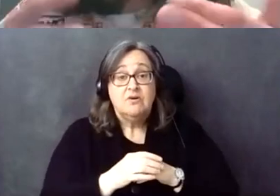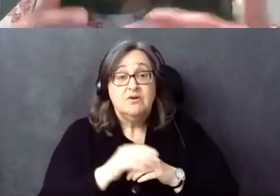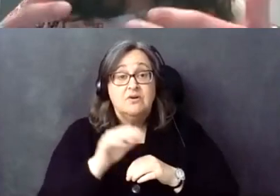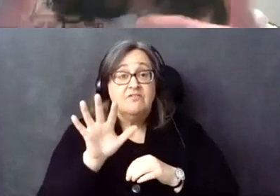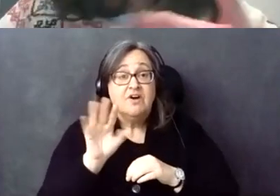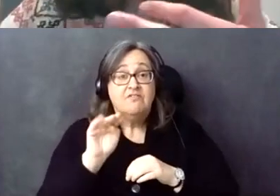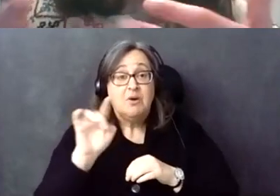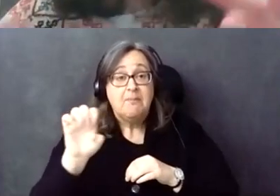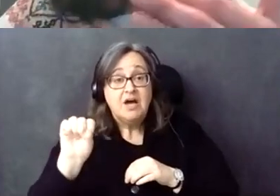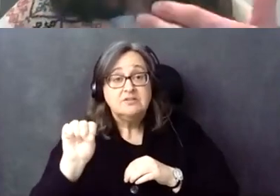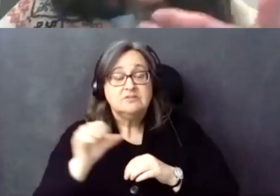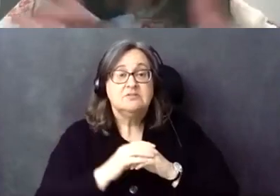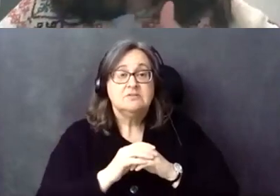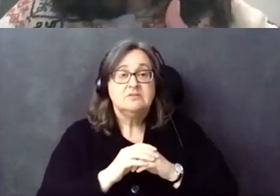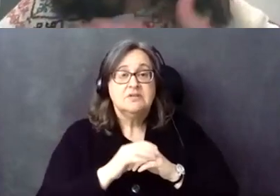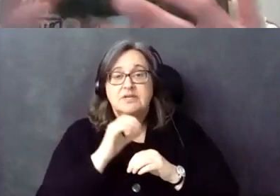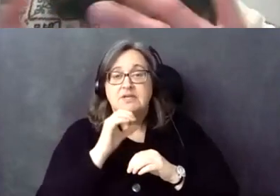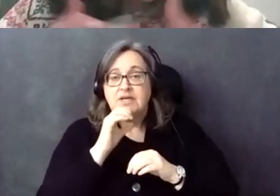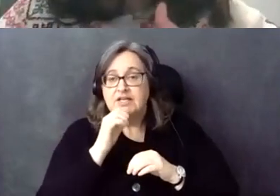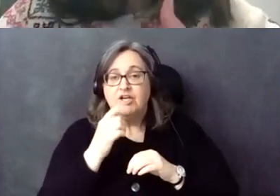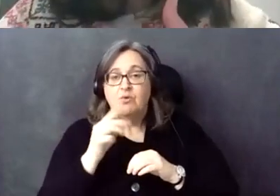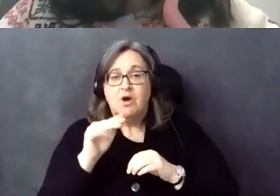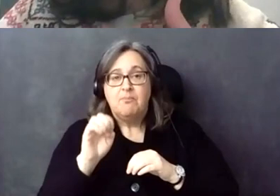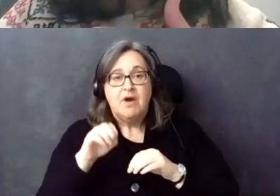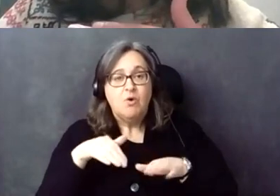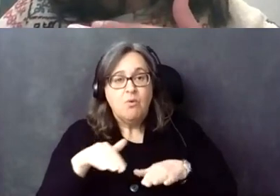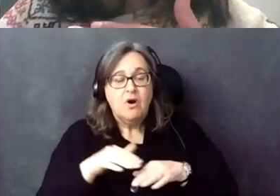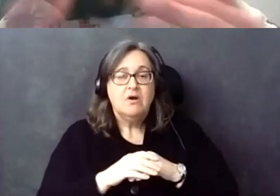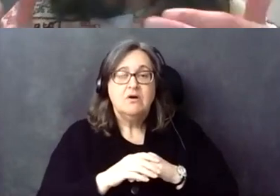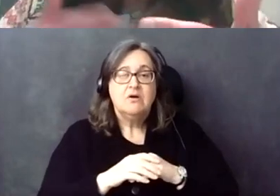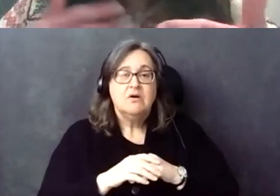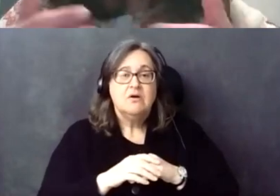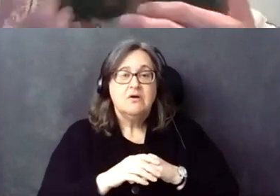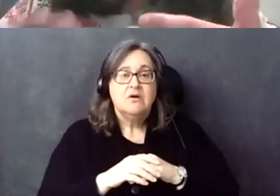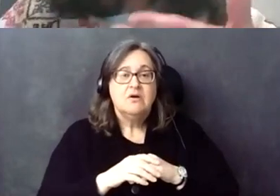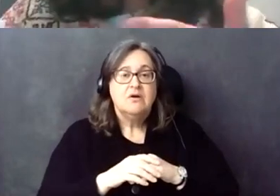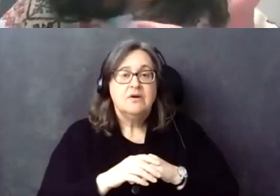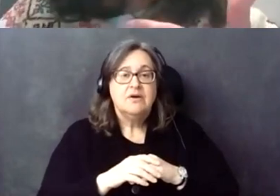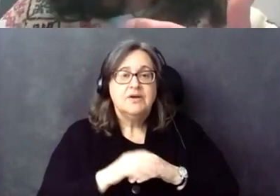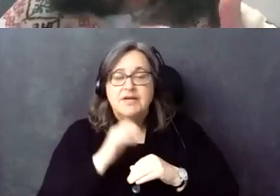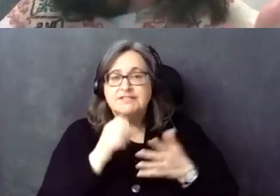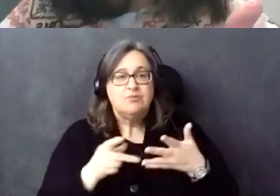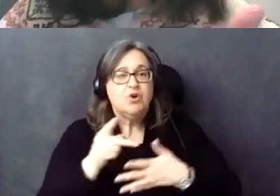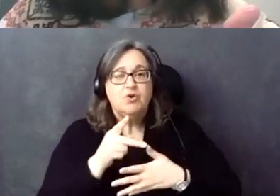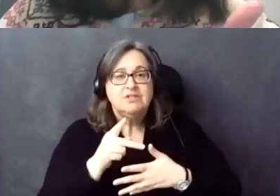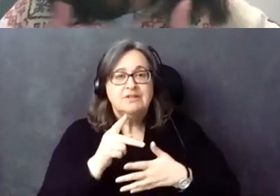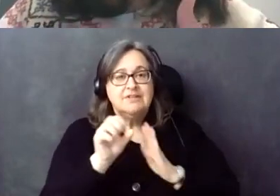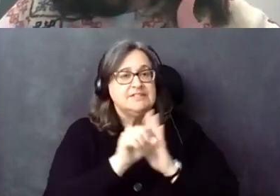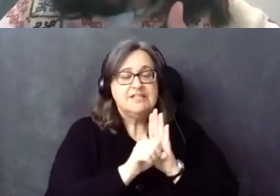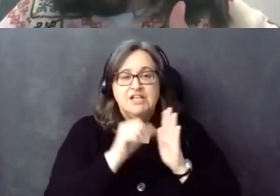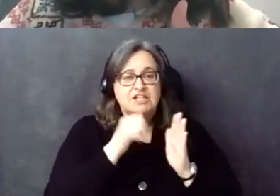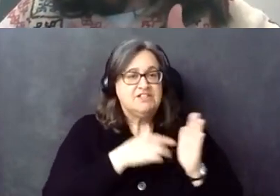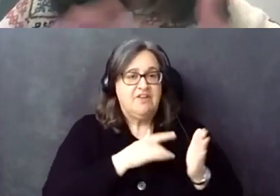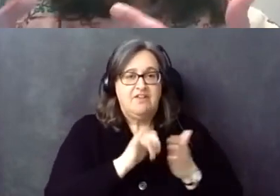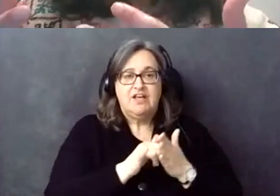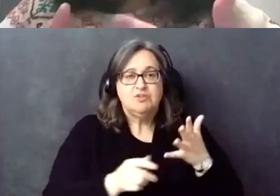5 miles instead of, you know, a mile by walking. So that does not get prioritized by the state. So how